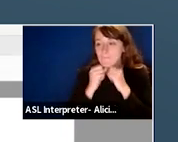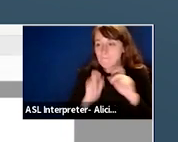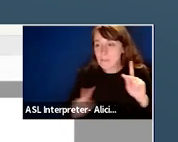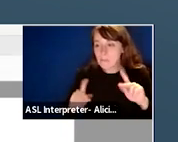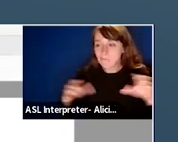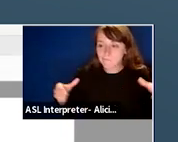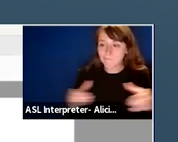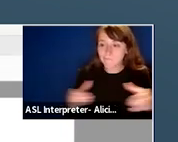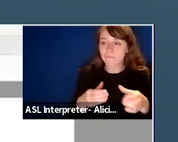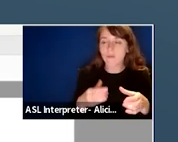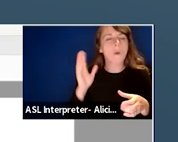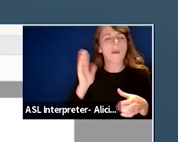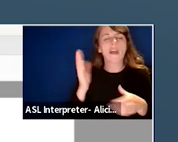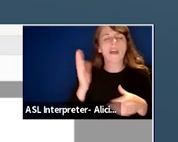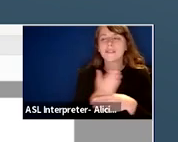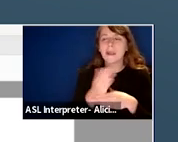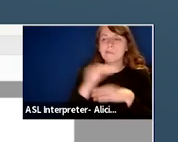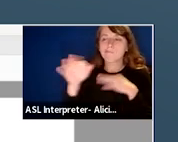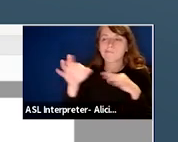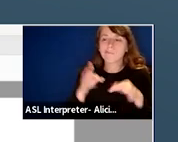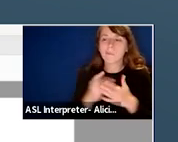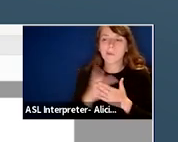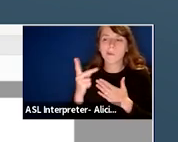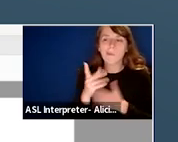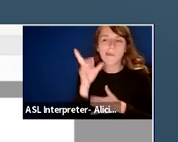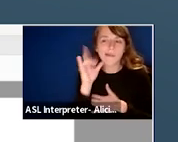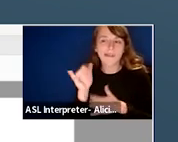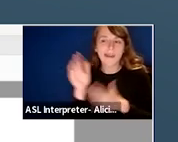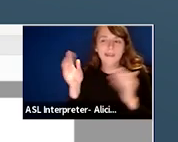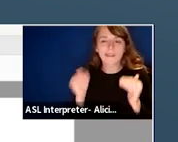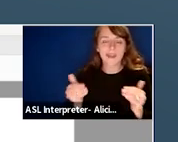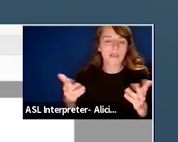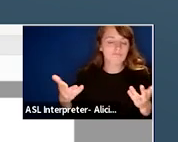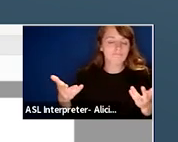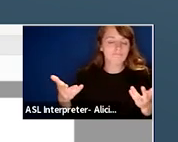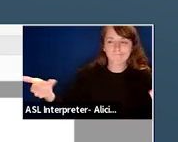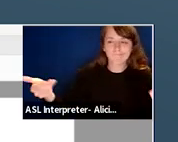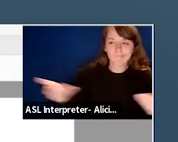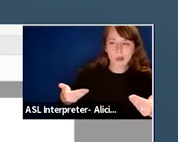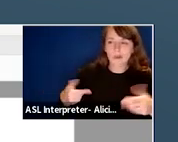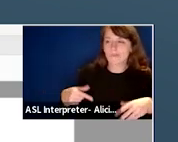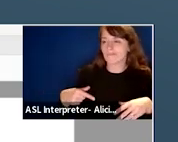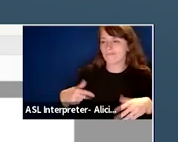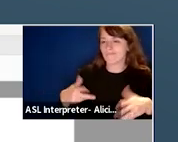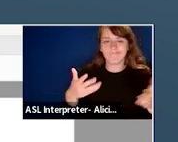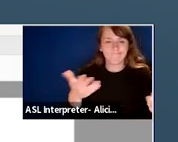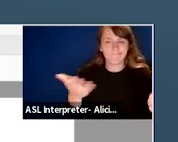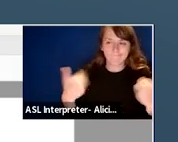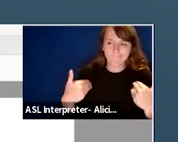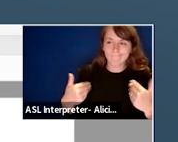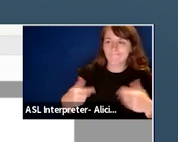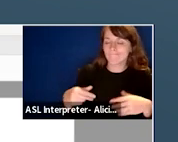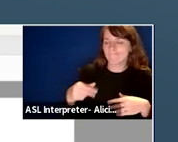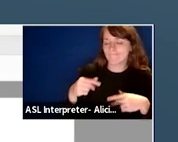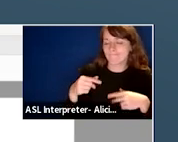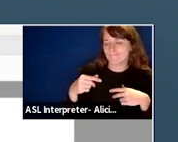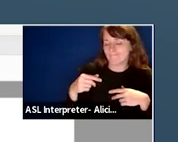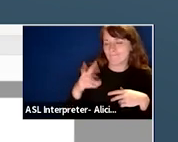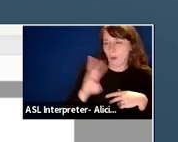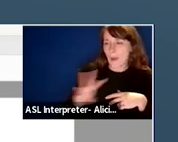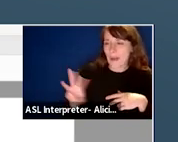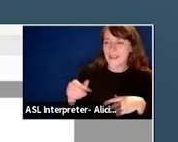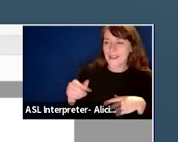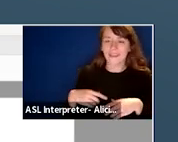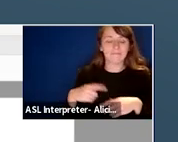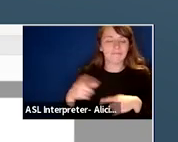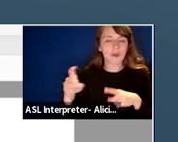about the programs and then invite you to visit us either at our website or call us, and I'll make sure you have our contact information if